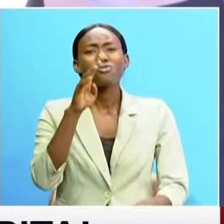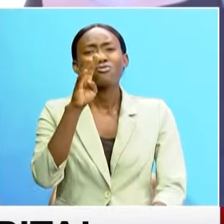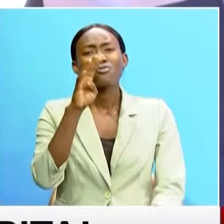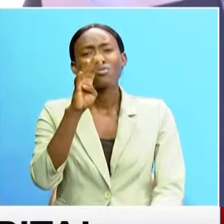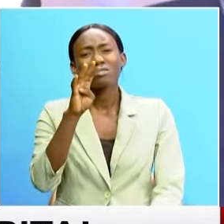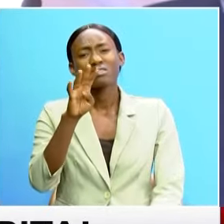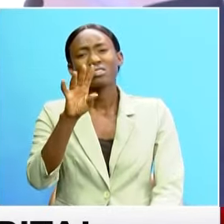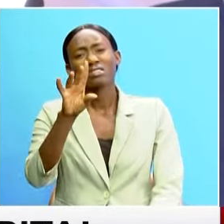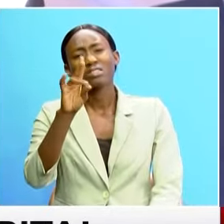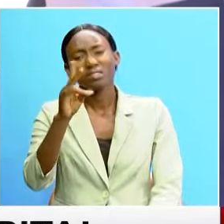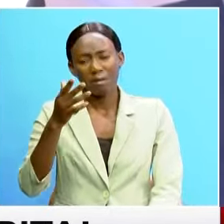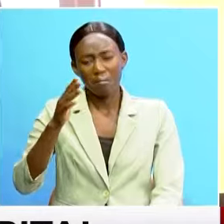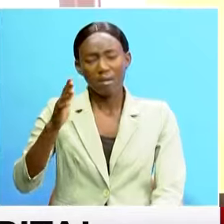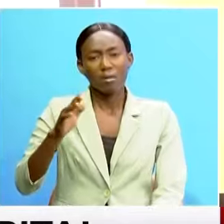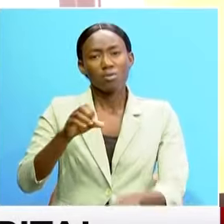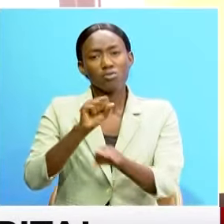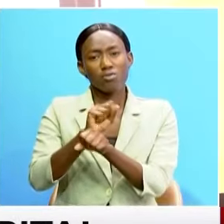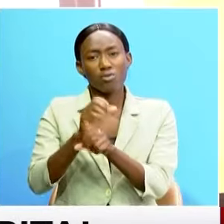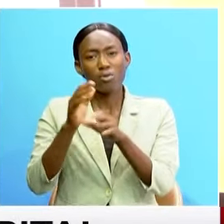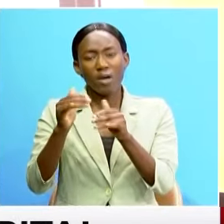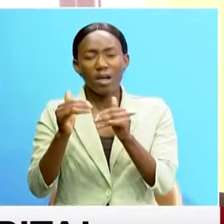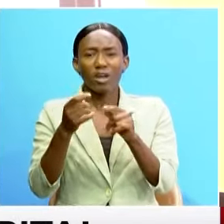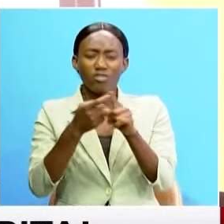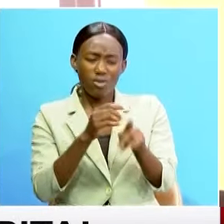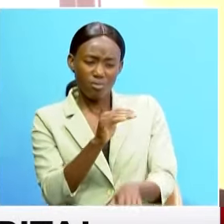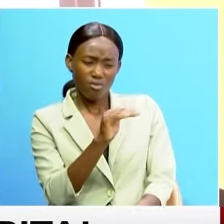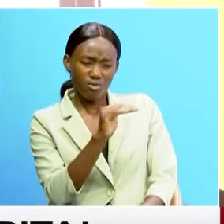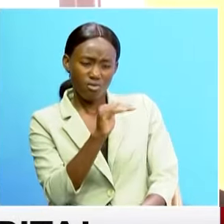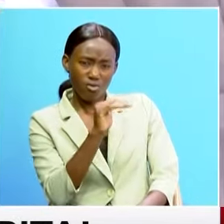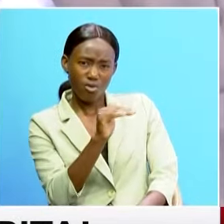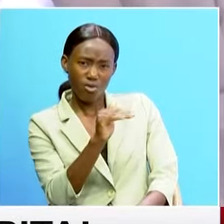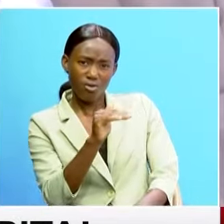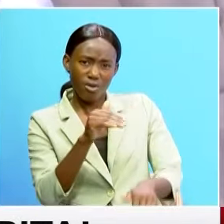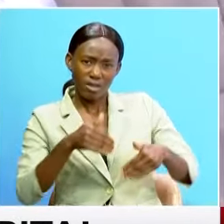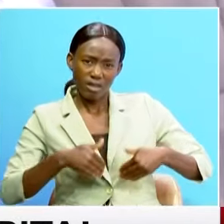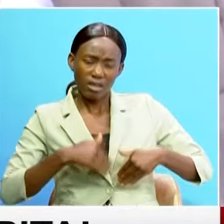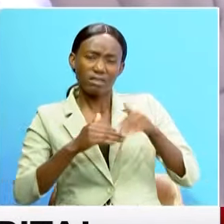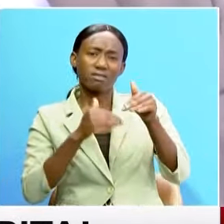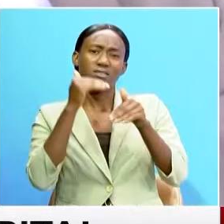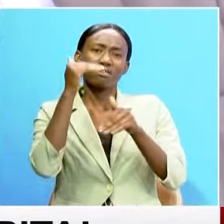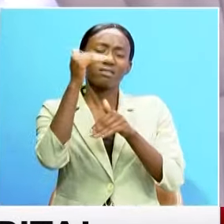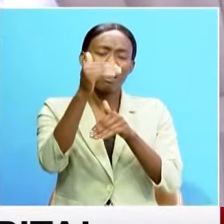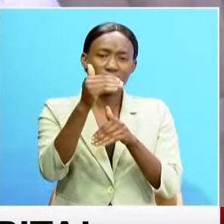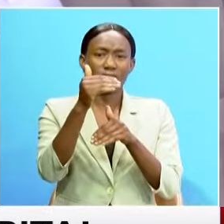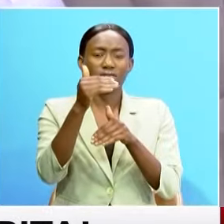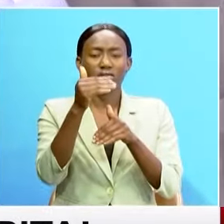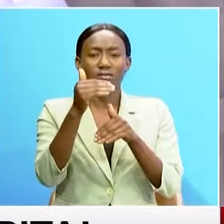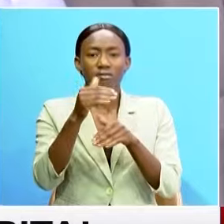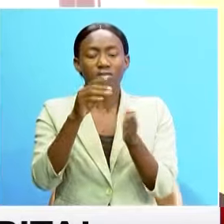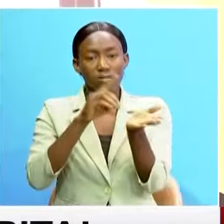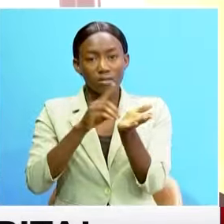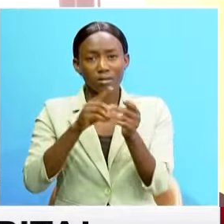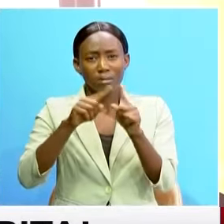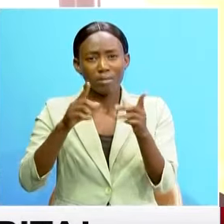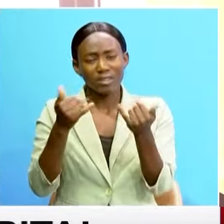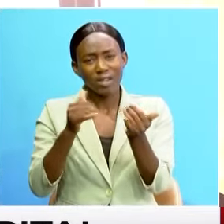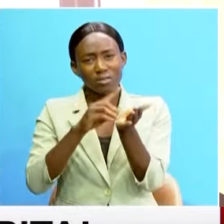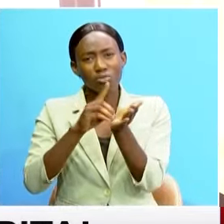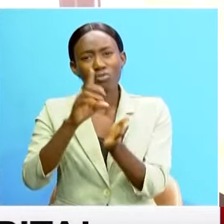from orderlies up to the doctors. The doctors, there are only seven, but mostly we have